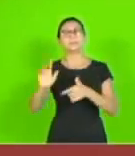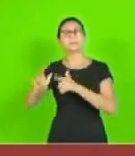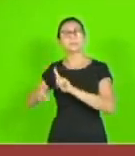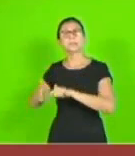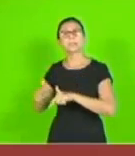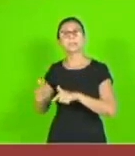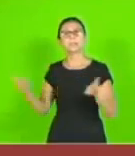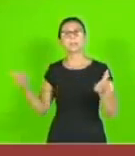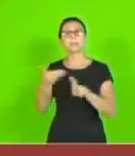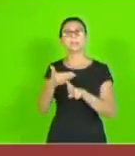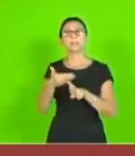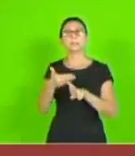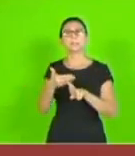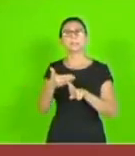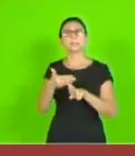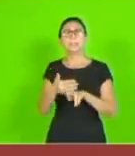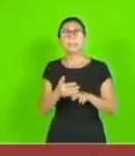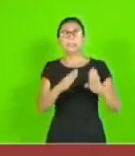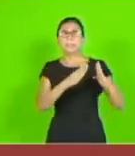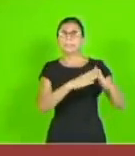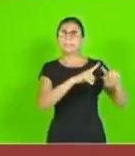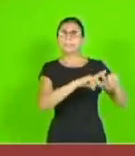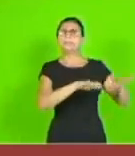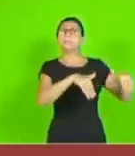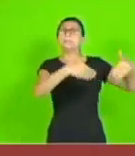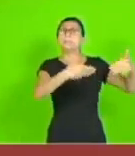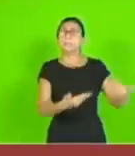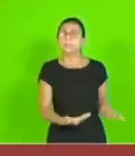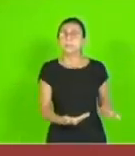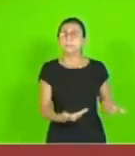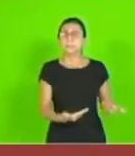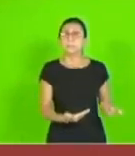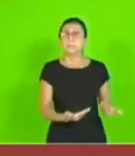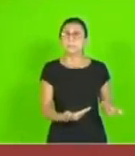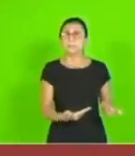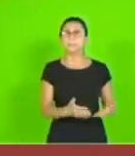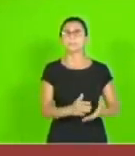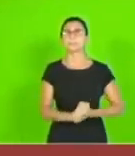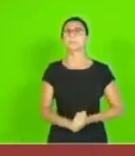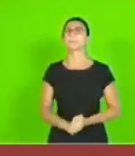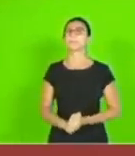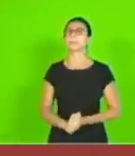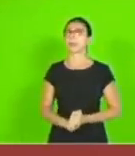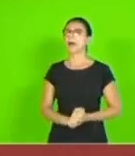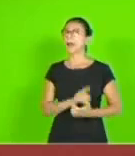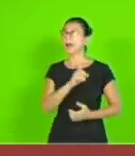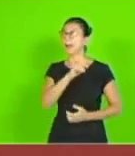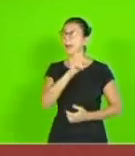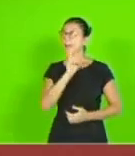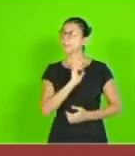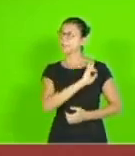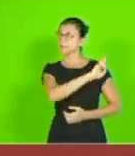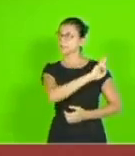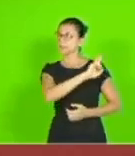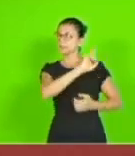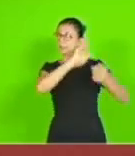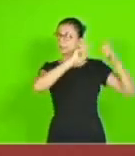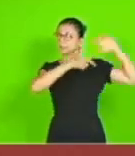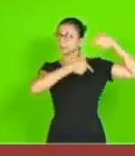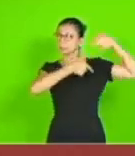So there's one verse that refers to the church, one verse that refers to Israel. These are all revelations.